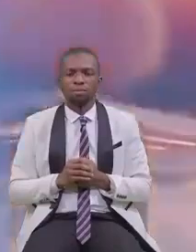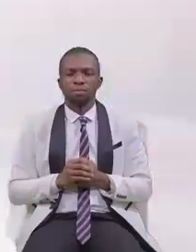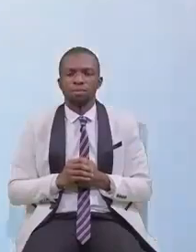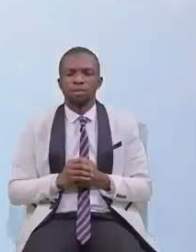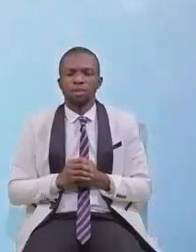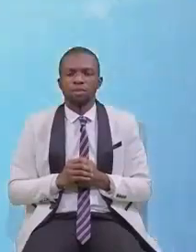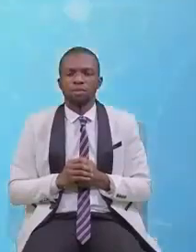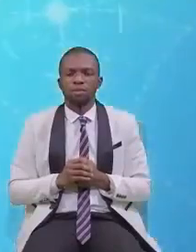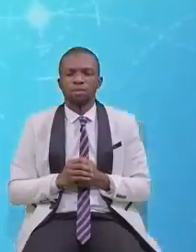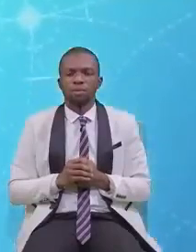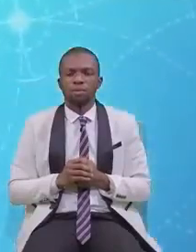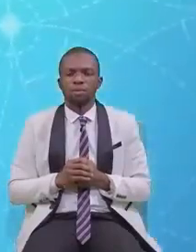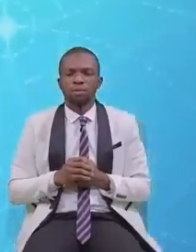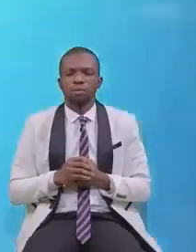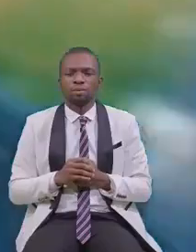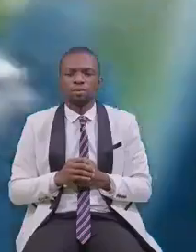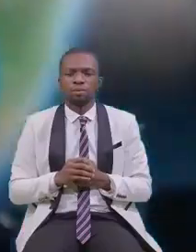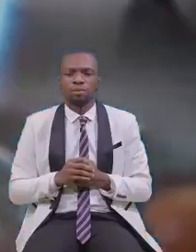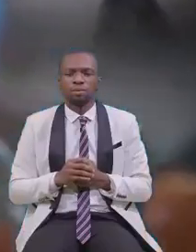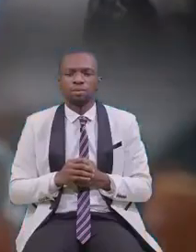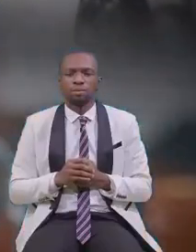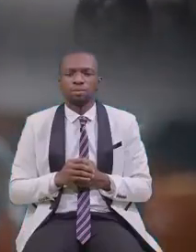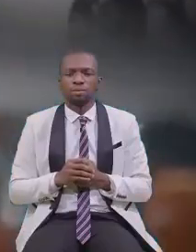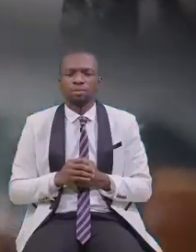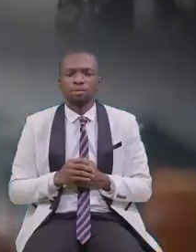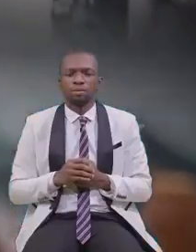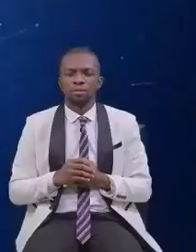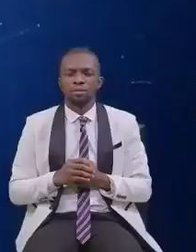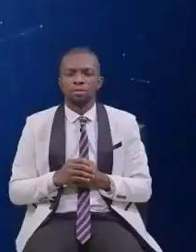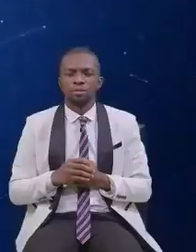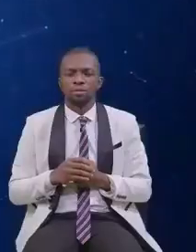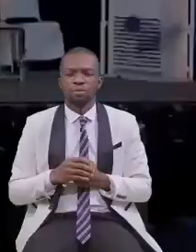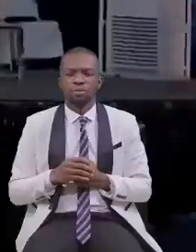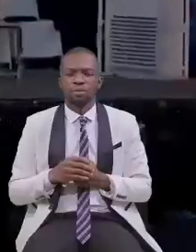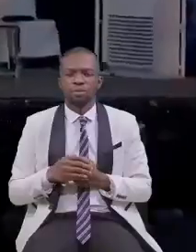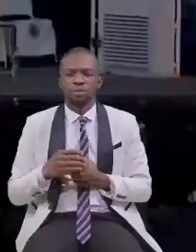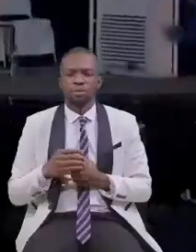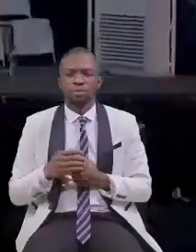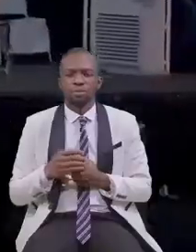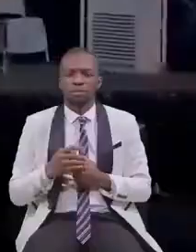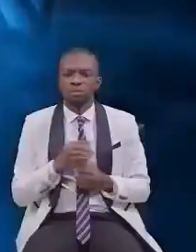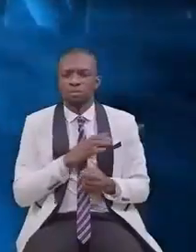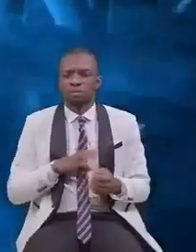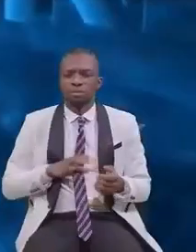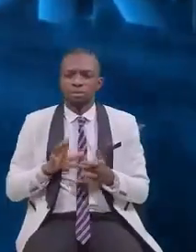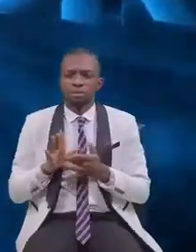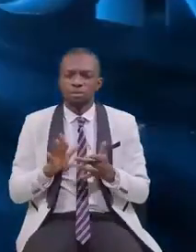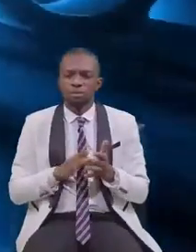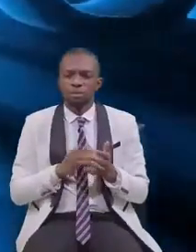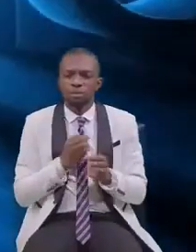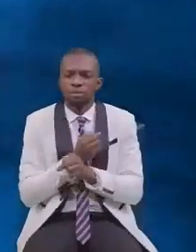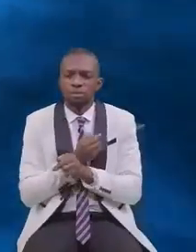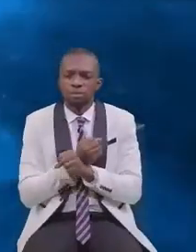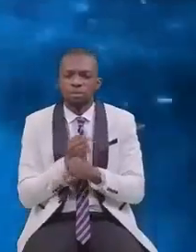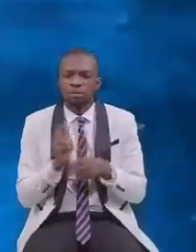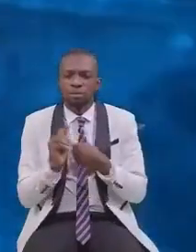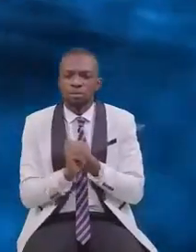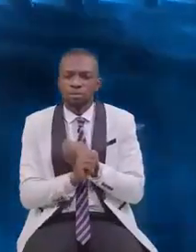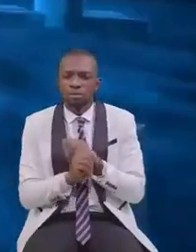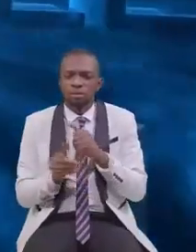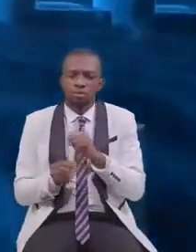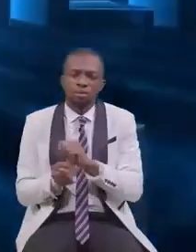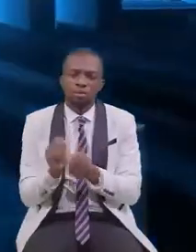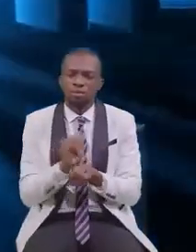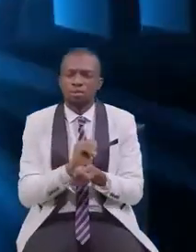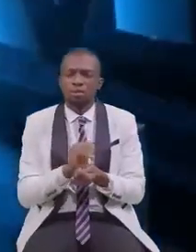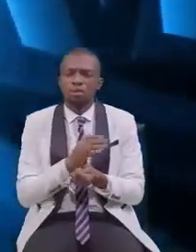follows. The GCK needle goes across the globe with the unending thread of Christ Jesus, sowing salvation,